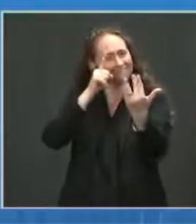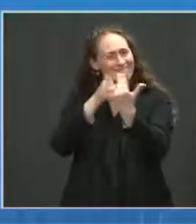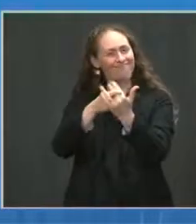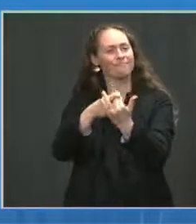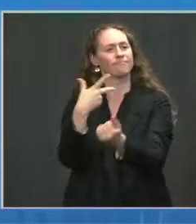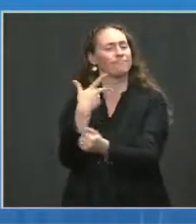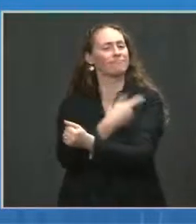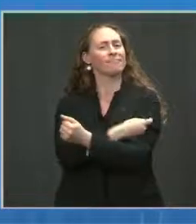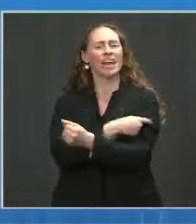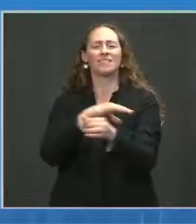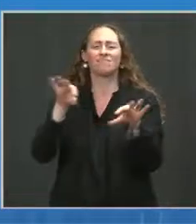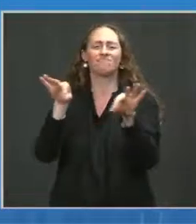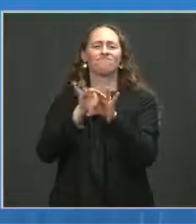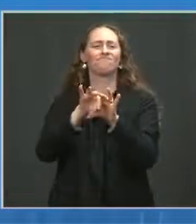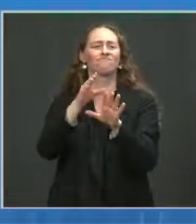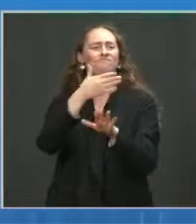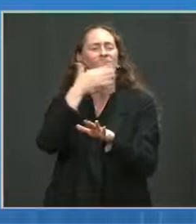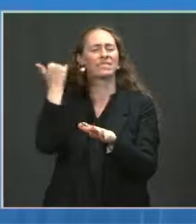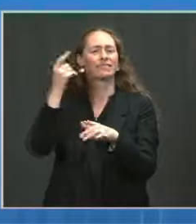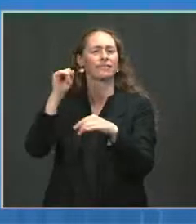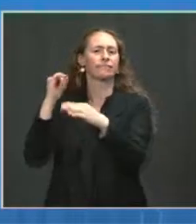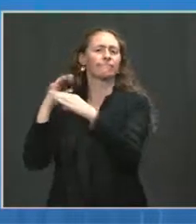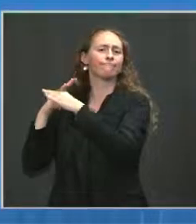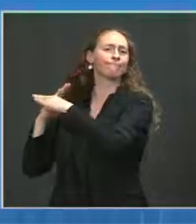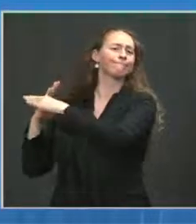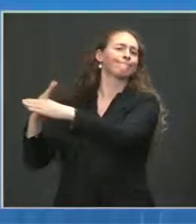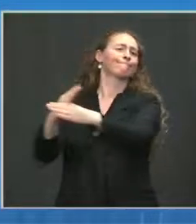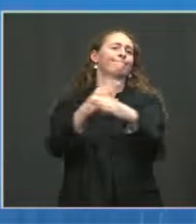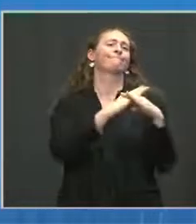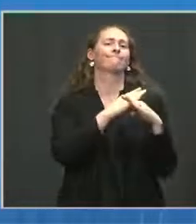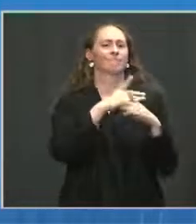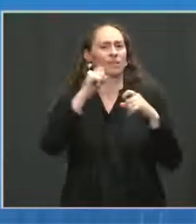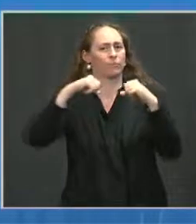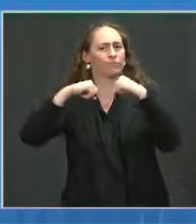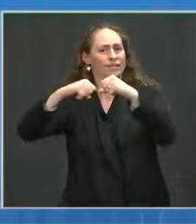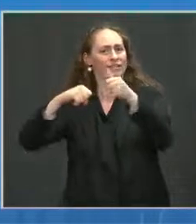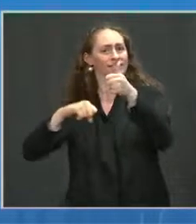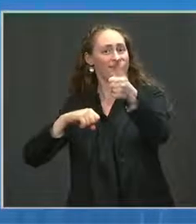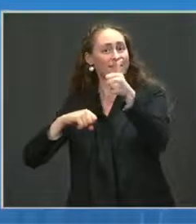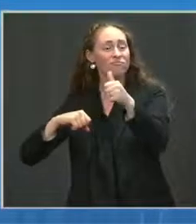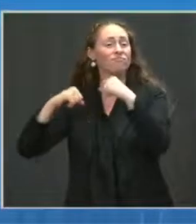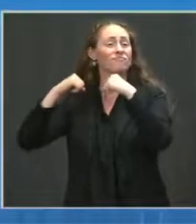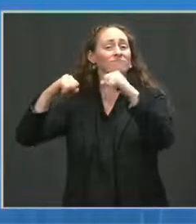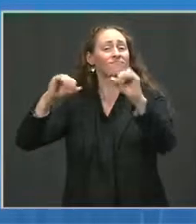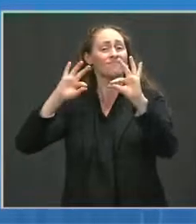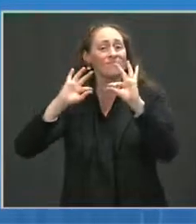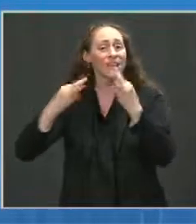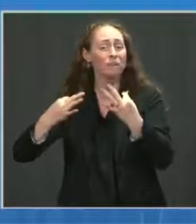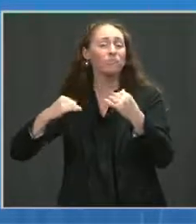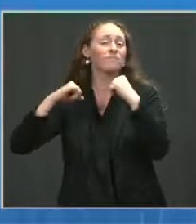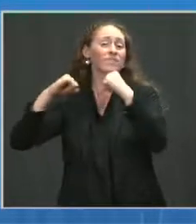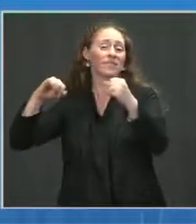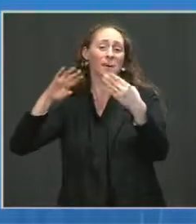the Delta variant, and it protects you, your family, and your community.